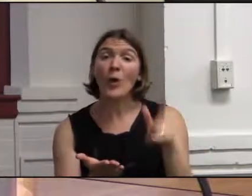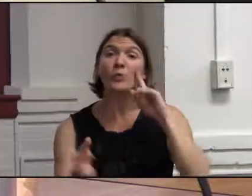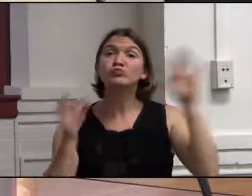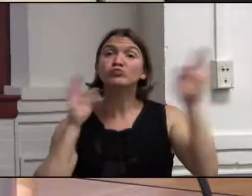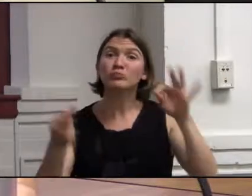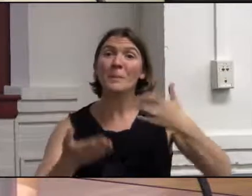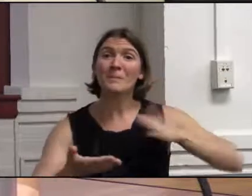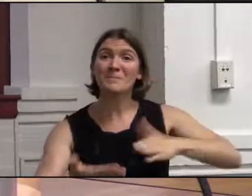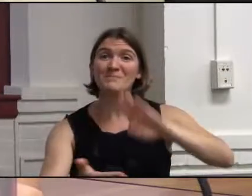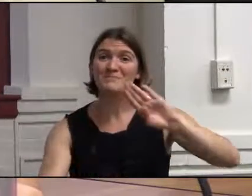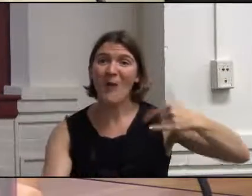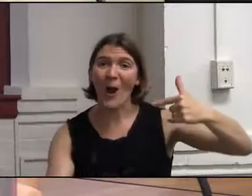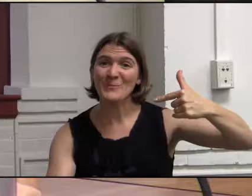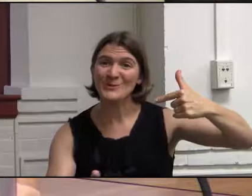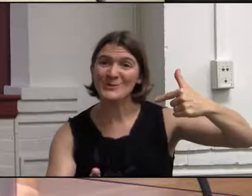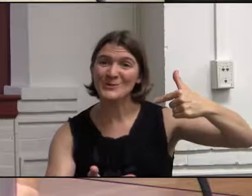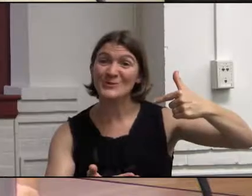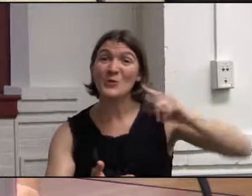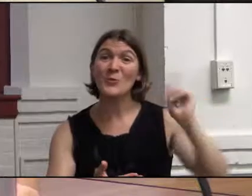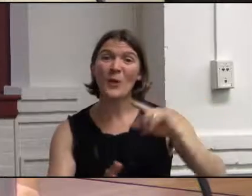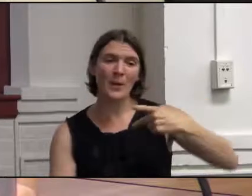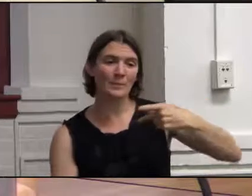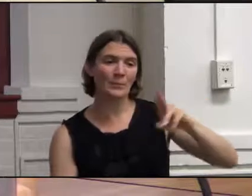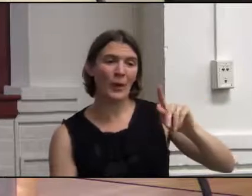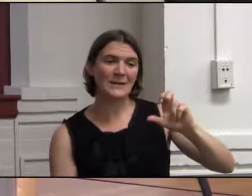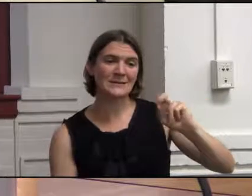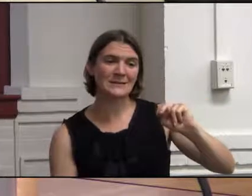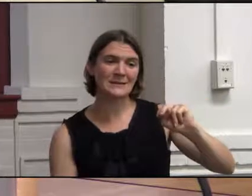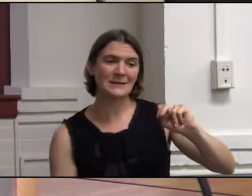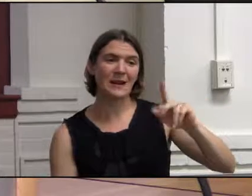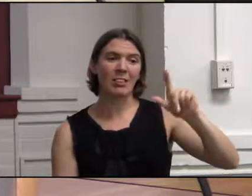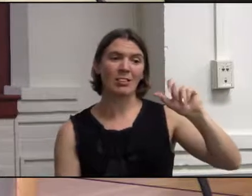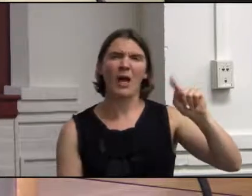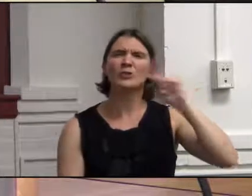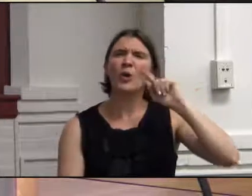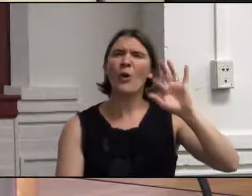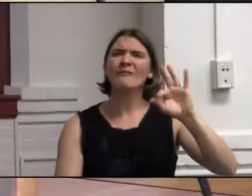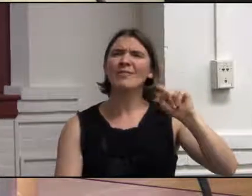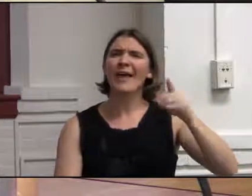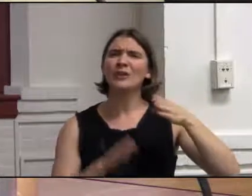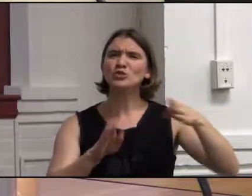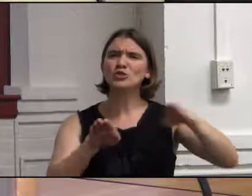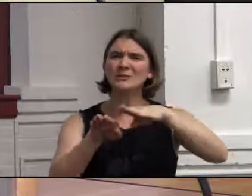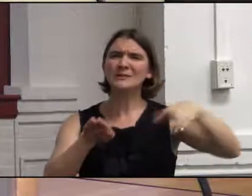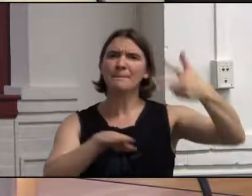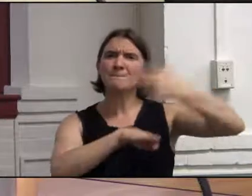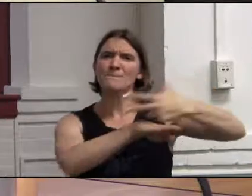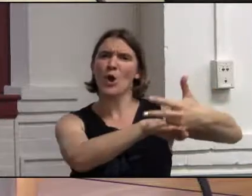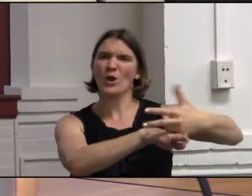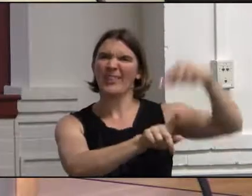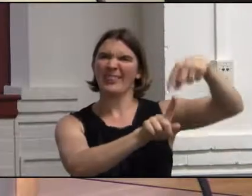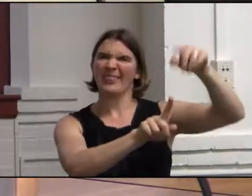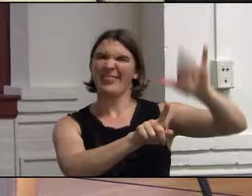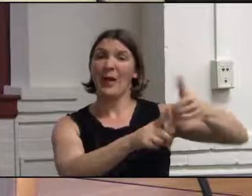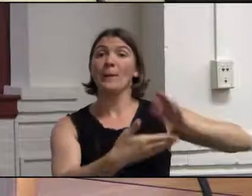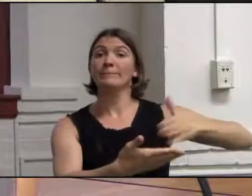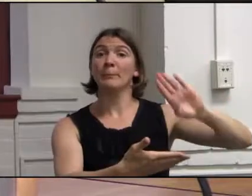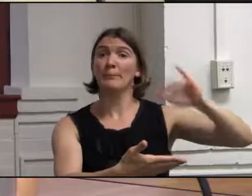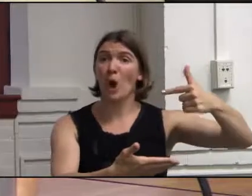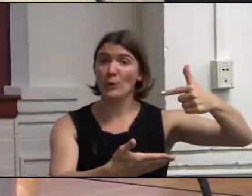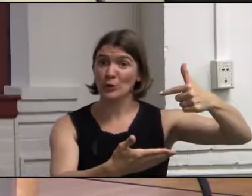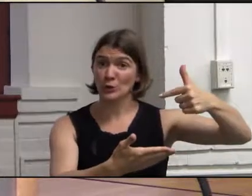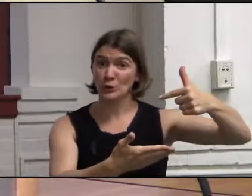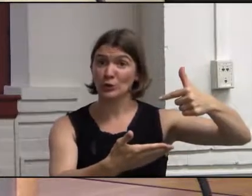community cookout in the Preston lot on Flat Street. And at that cookout,